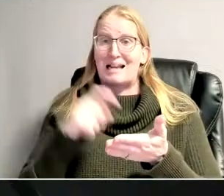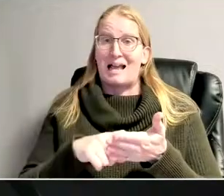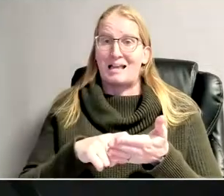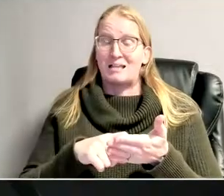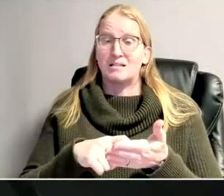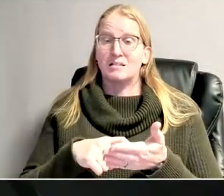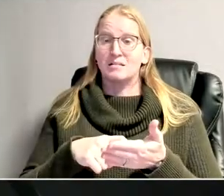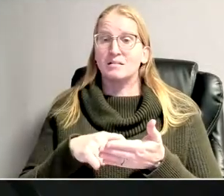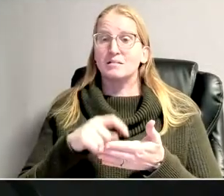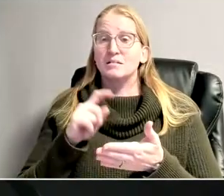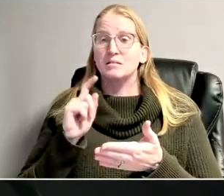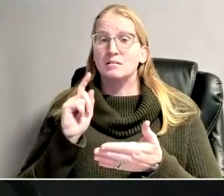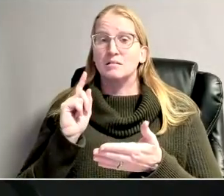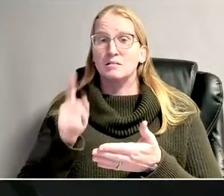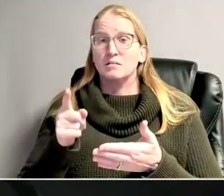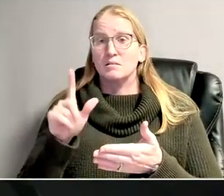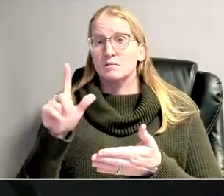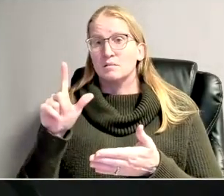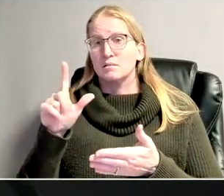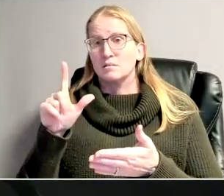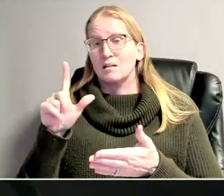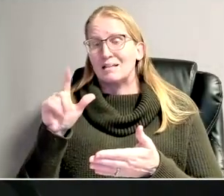recognizes Elizabeth